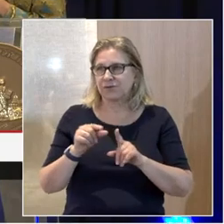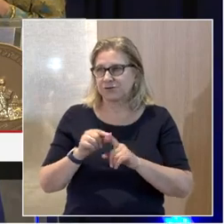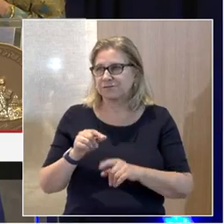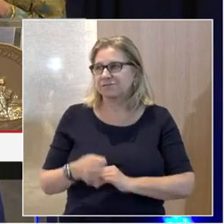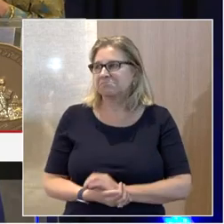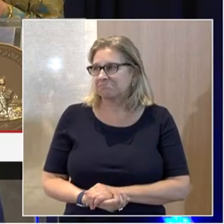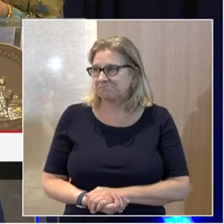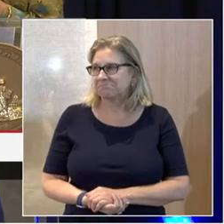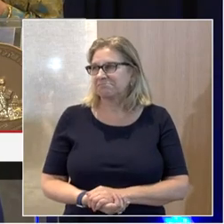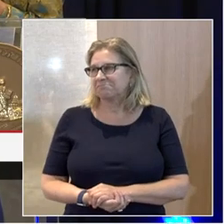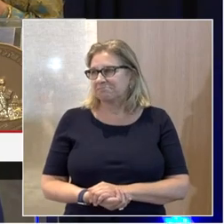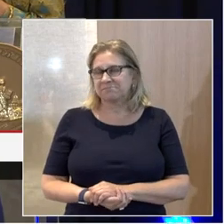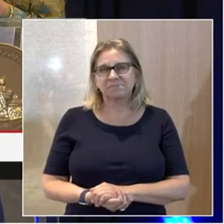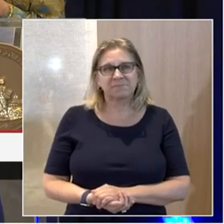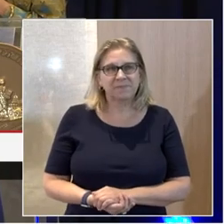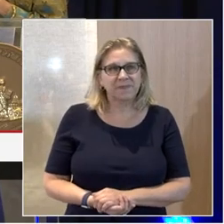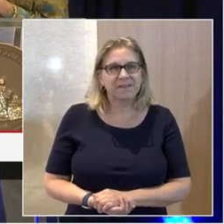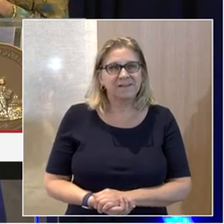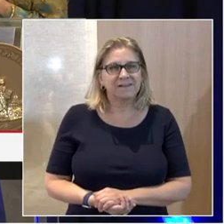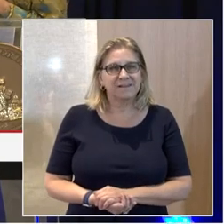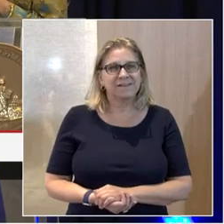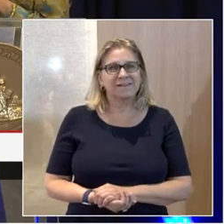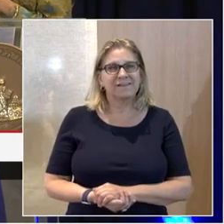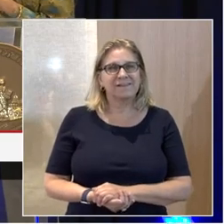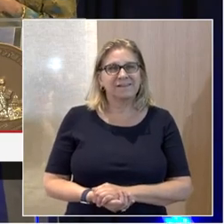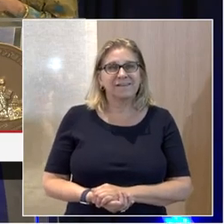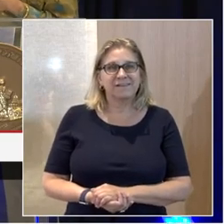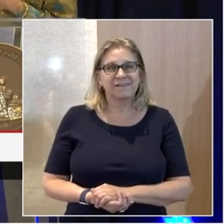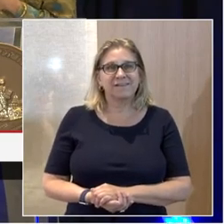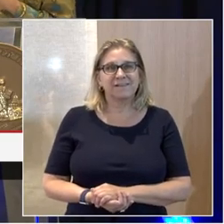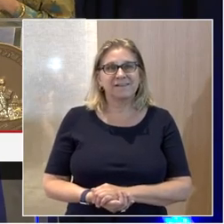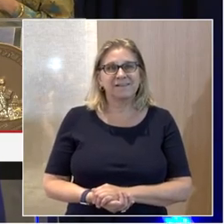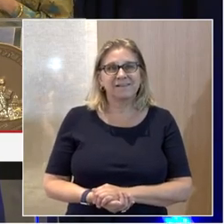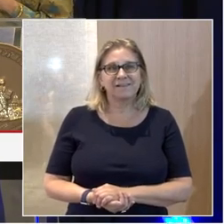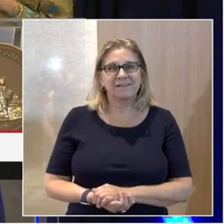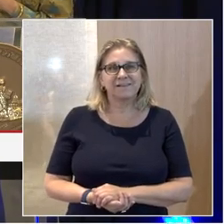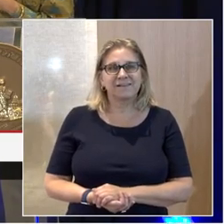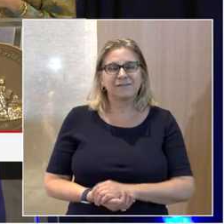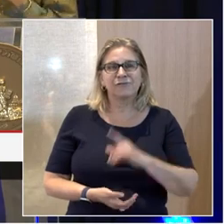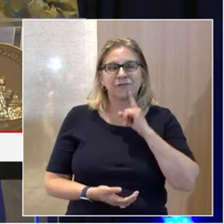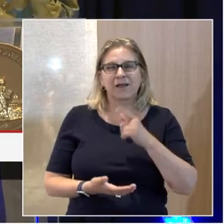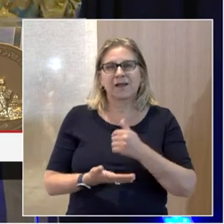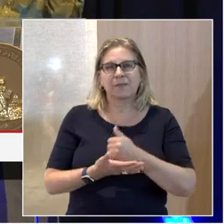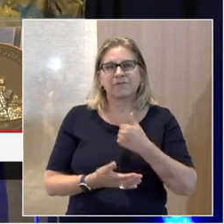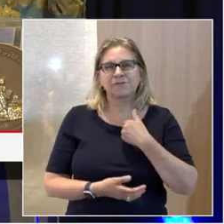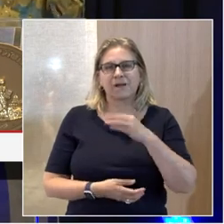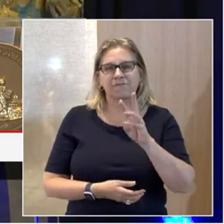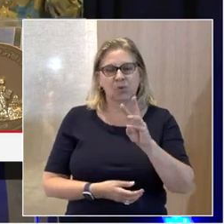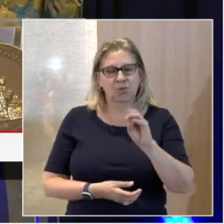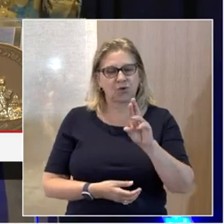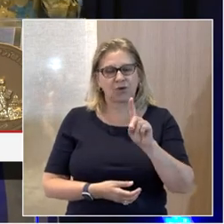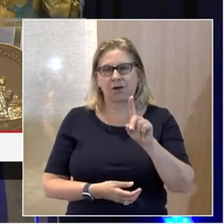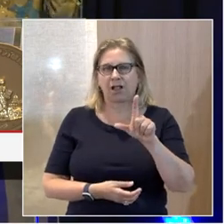to get a wordle like this because at the end of the day, we hope that the three big ideas that were